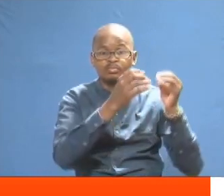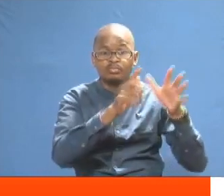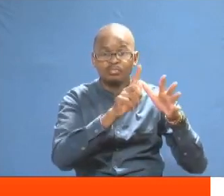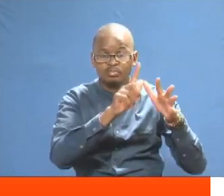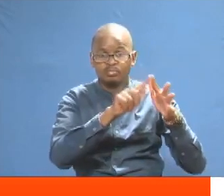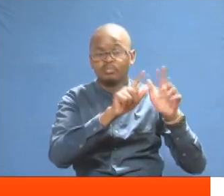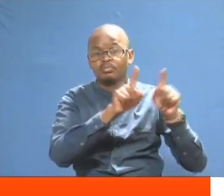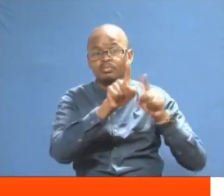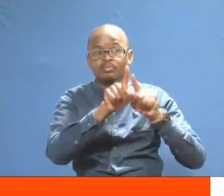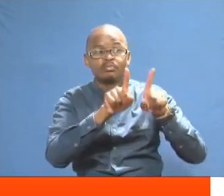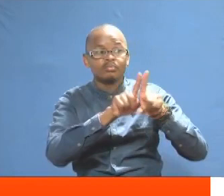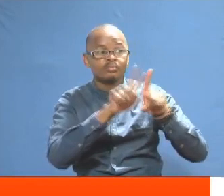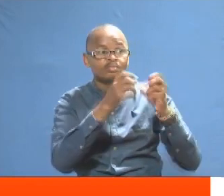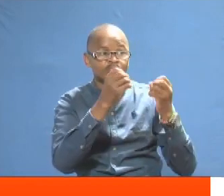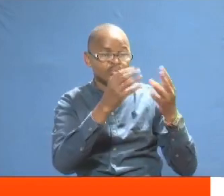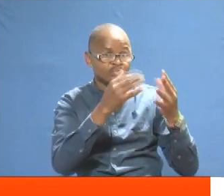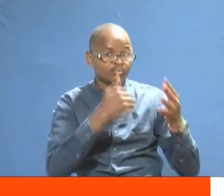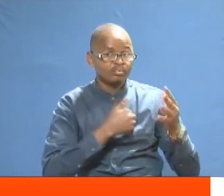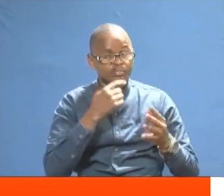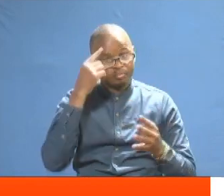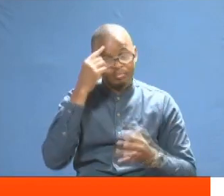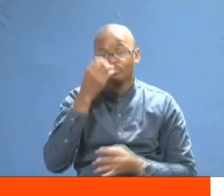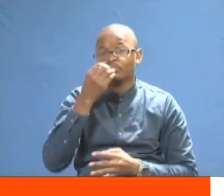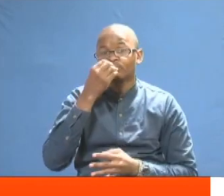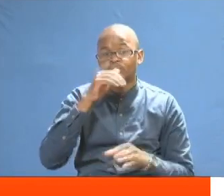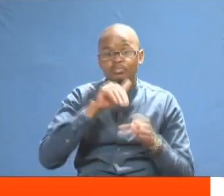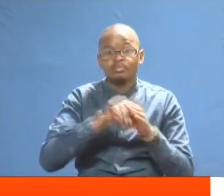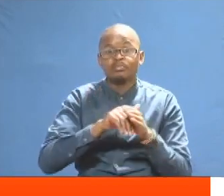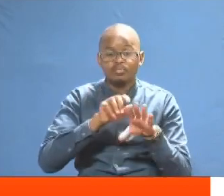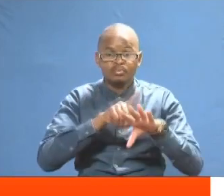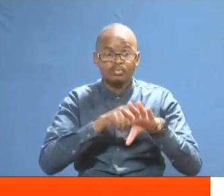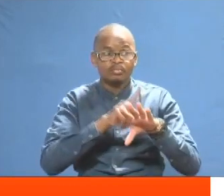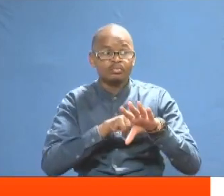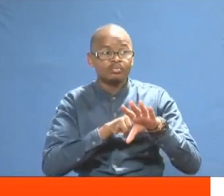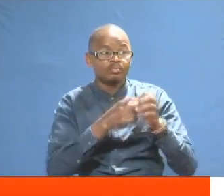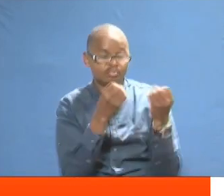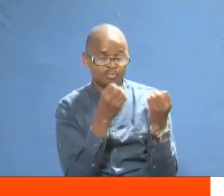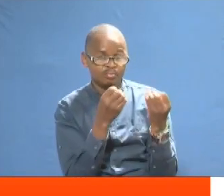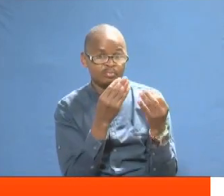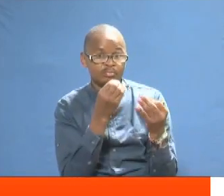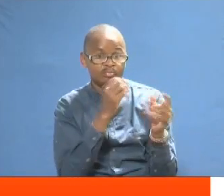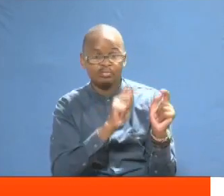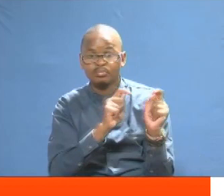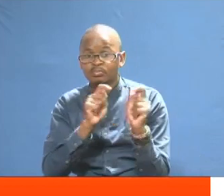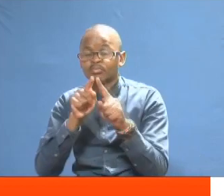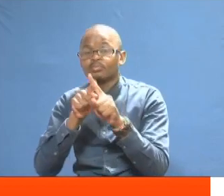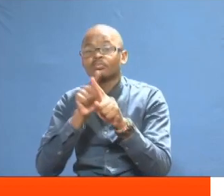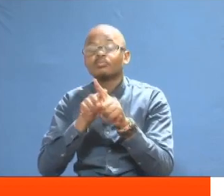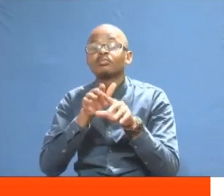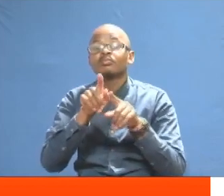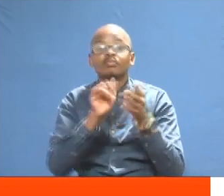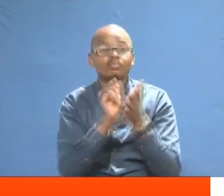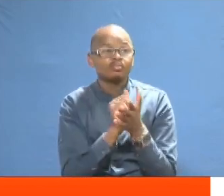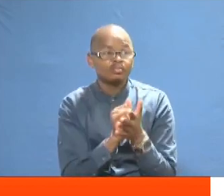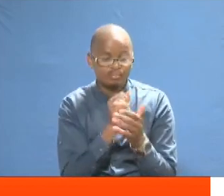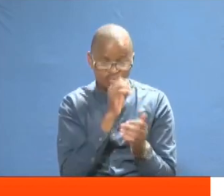then be transported. Even most of the people who eat in hotels here in Nairobi, most of their food are being transported by mkokoteni.